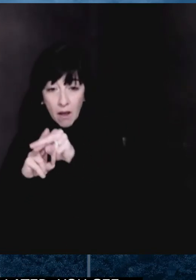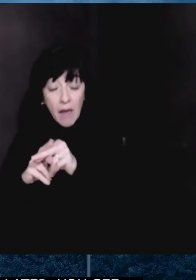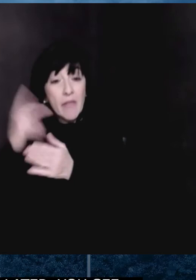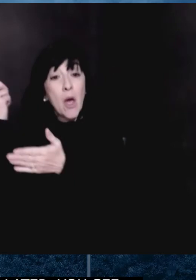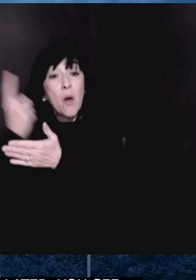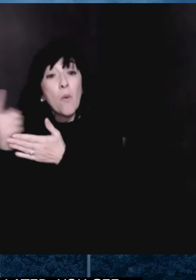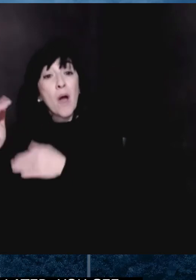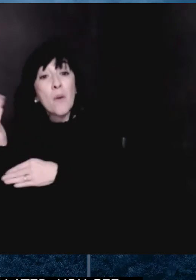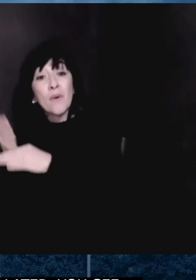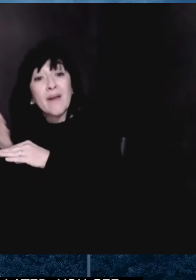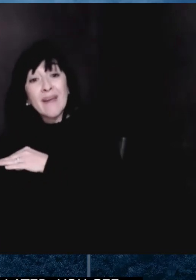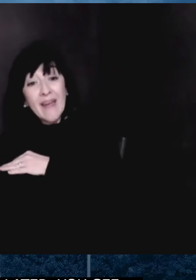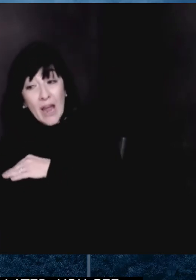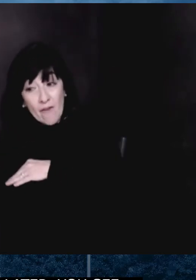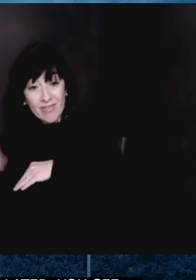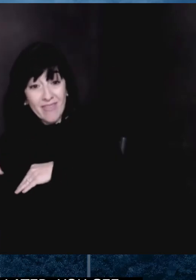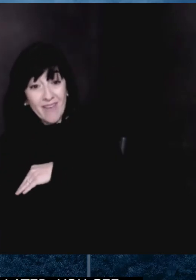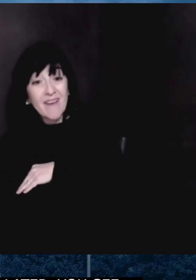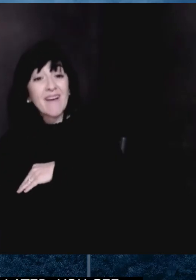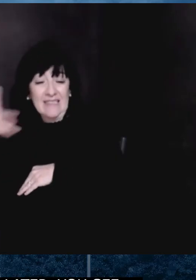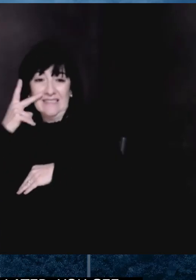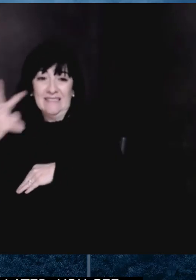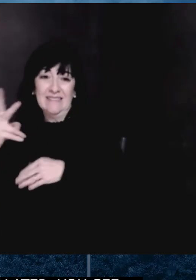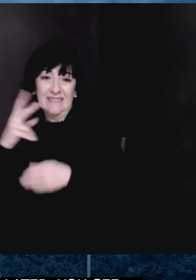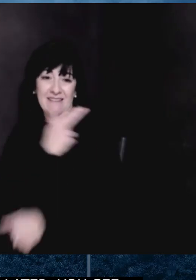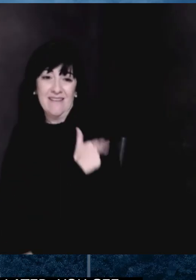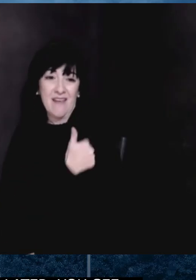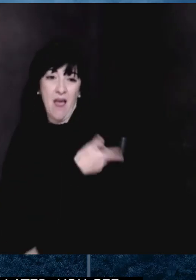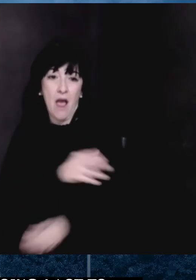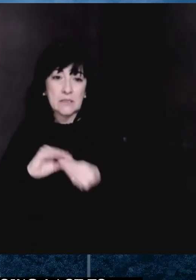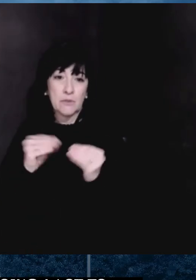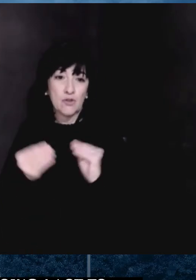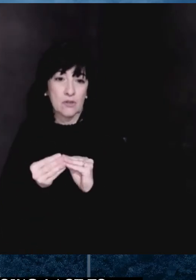their patients. There's a lot of different efforts, whether it's